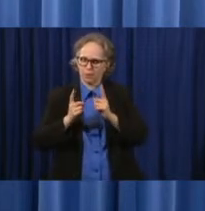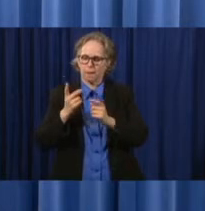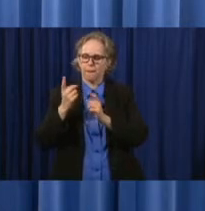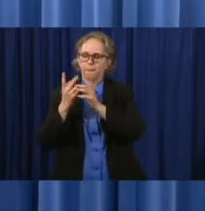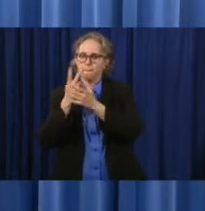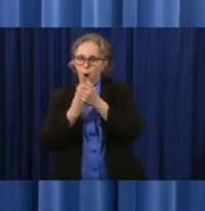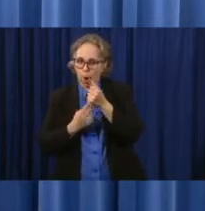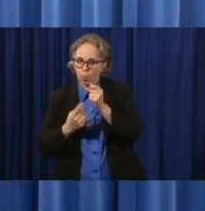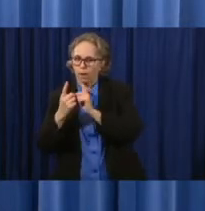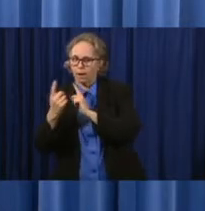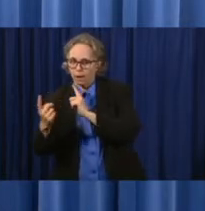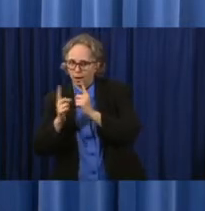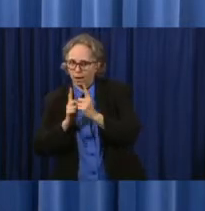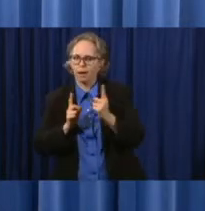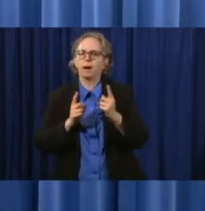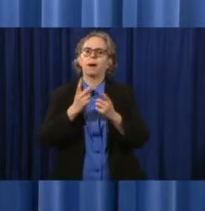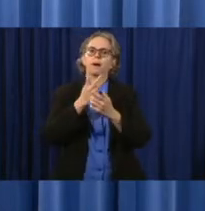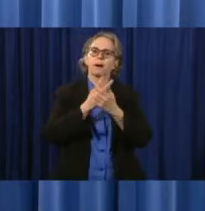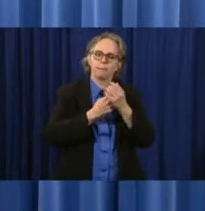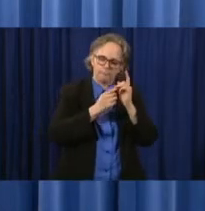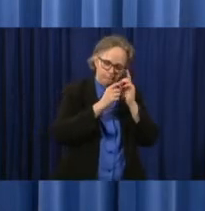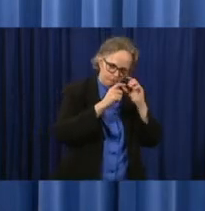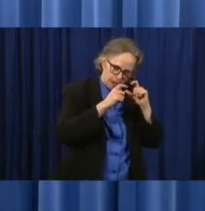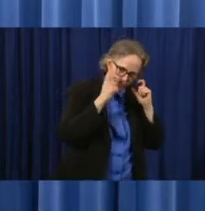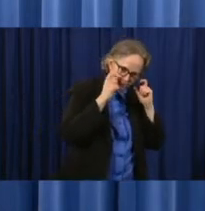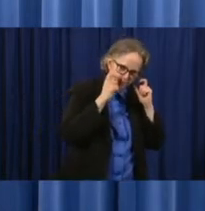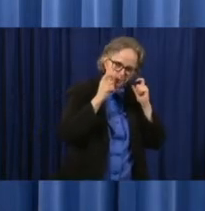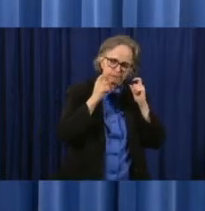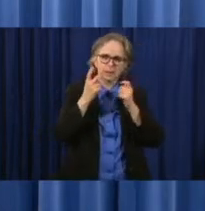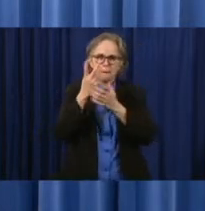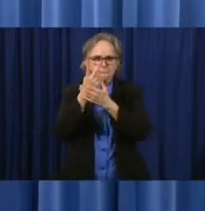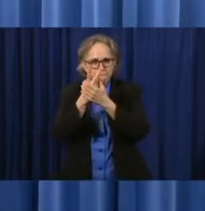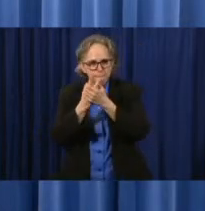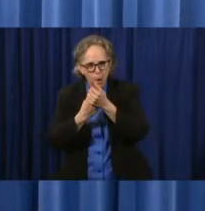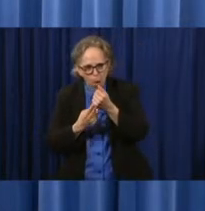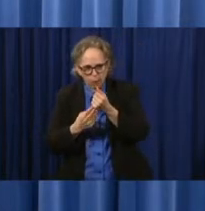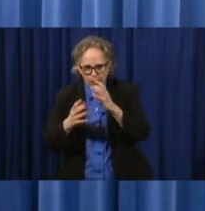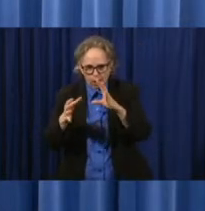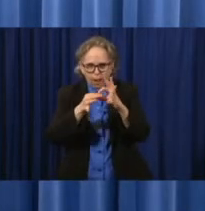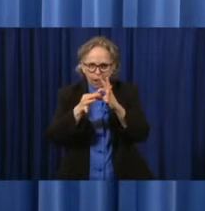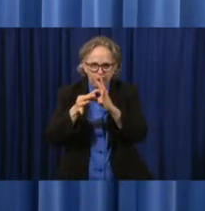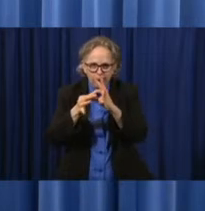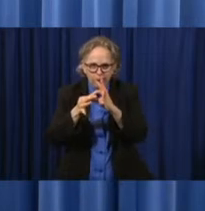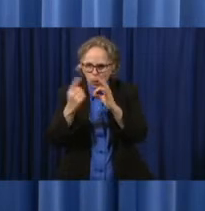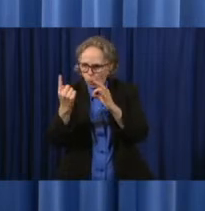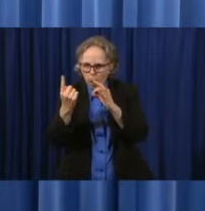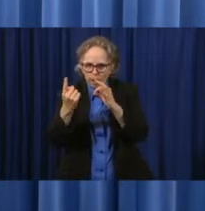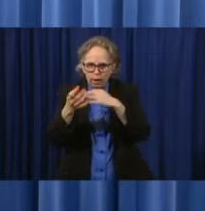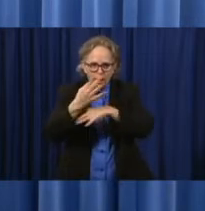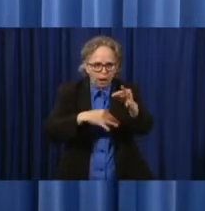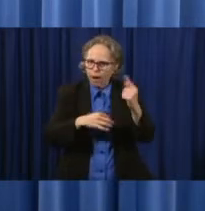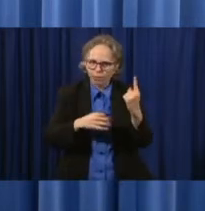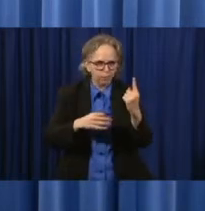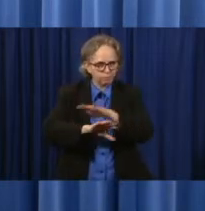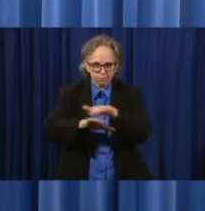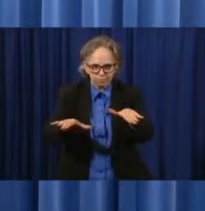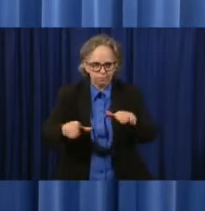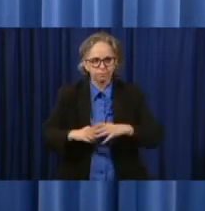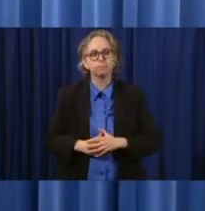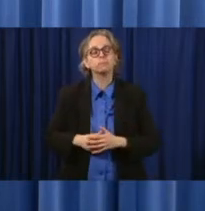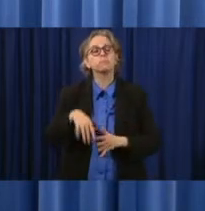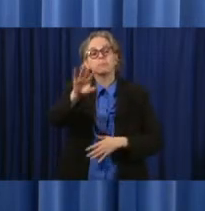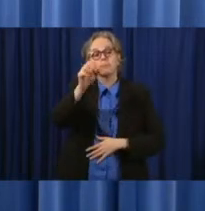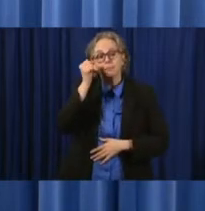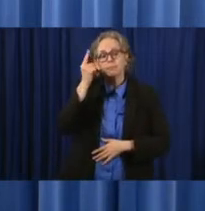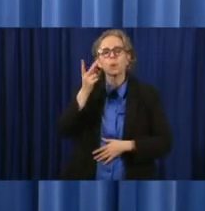mask, distance, mask makes a difference. And I think you're going to continue to see the numbers of our fellow Ohioans who are